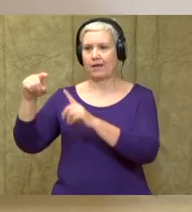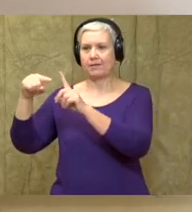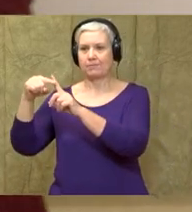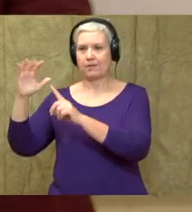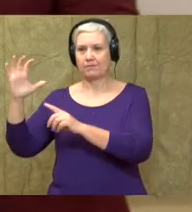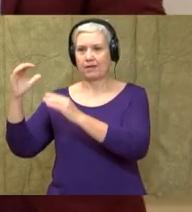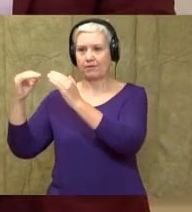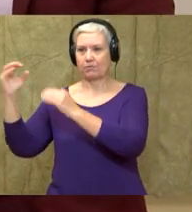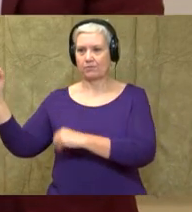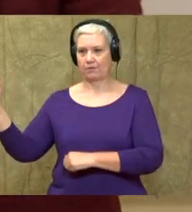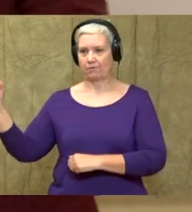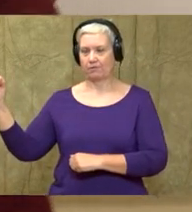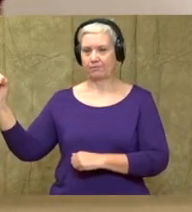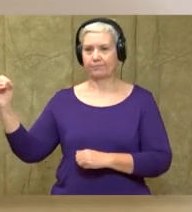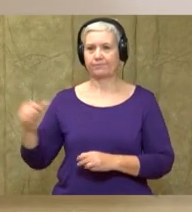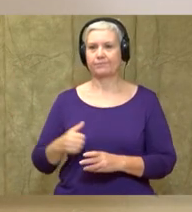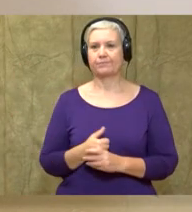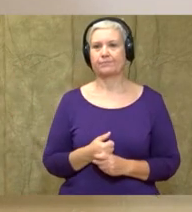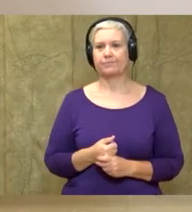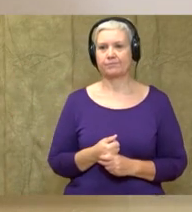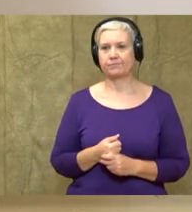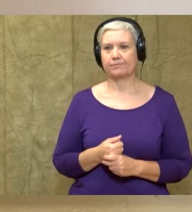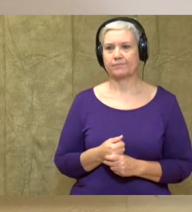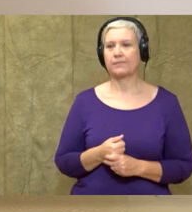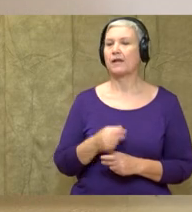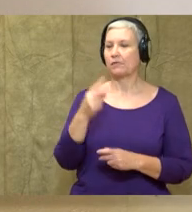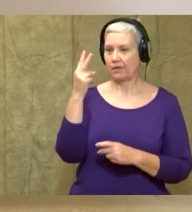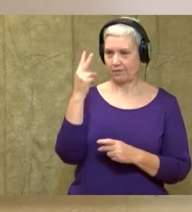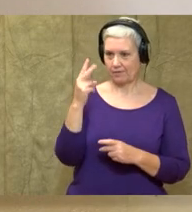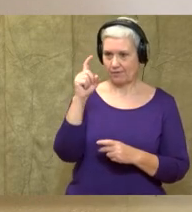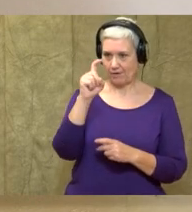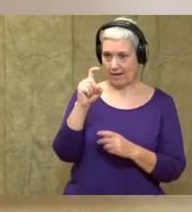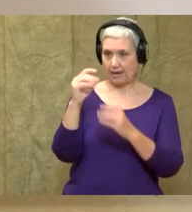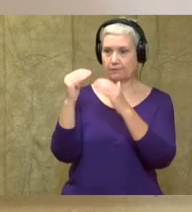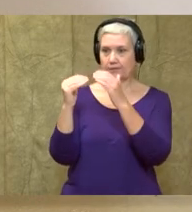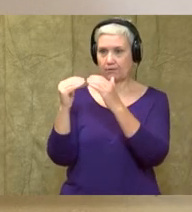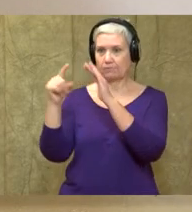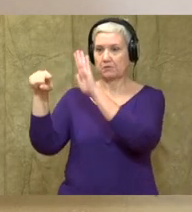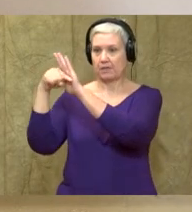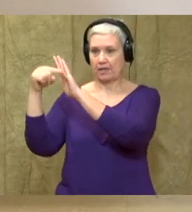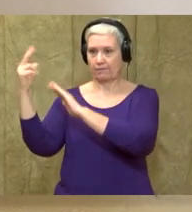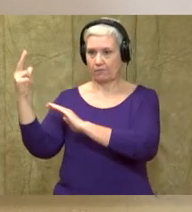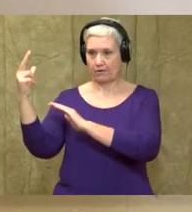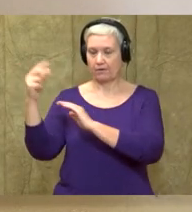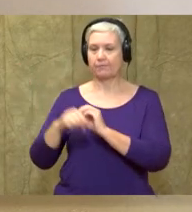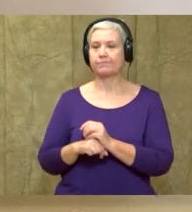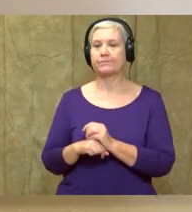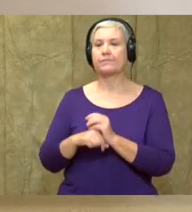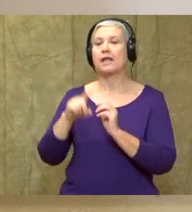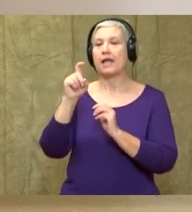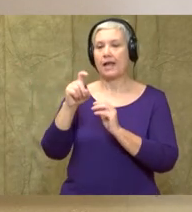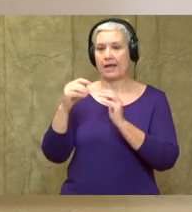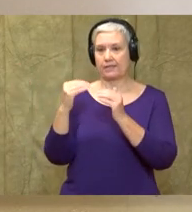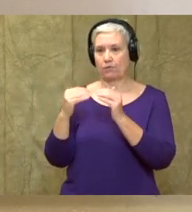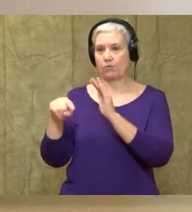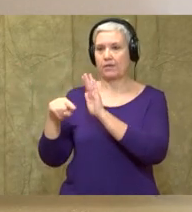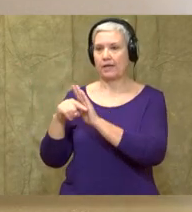equal to 0, and then we would have 2 solutions where x is equal to negative 3 and x is equal